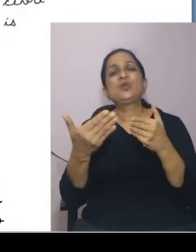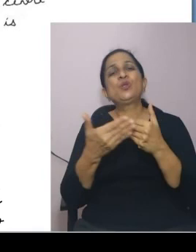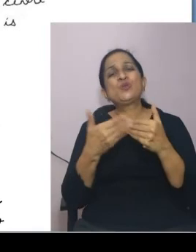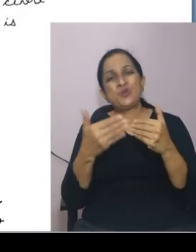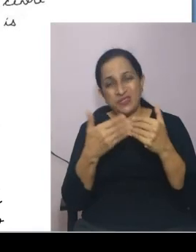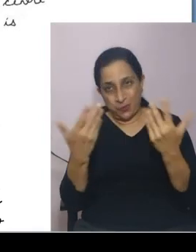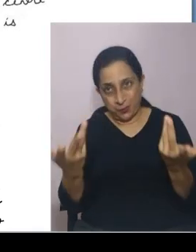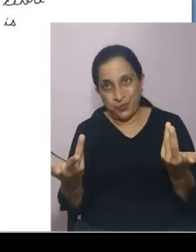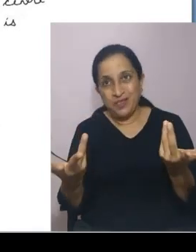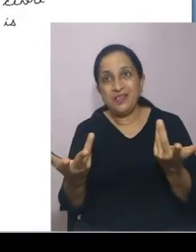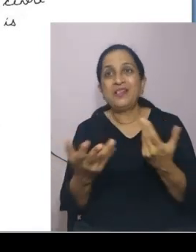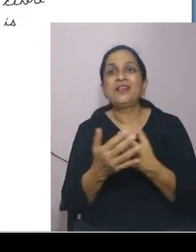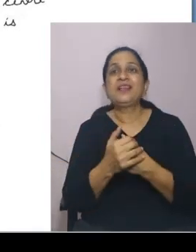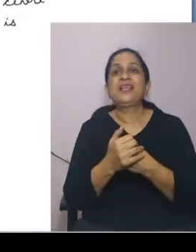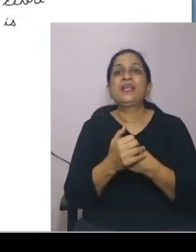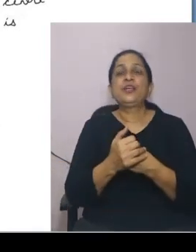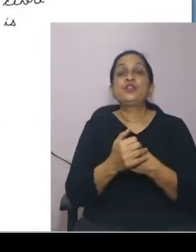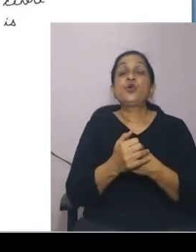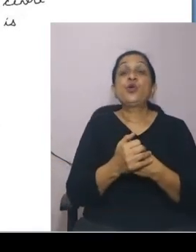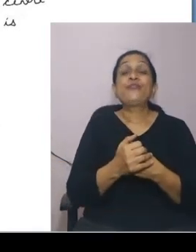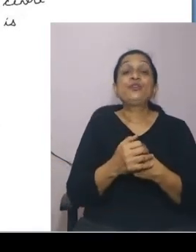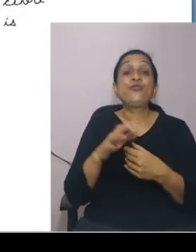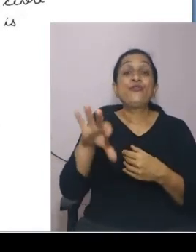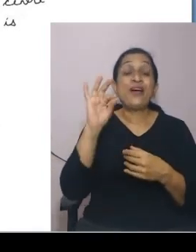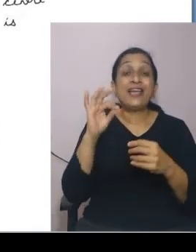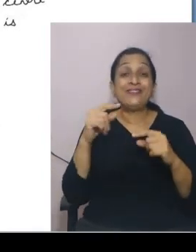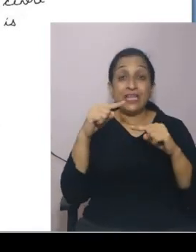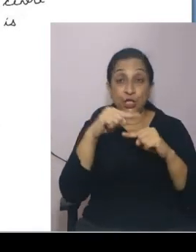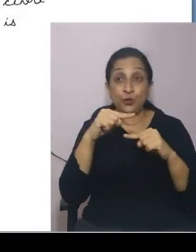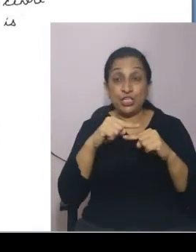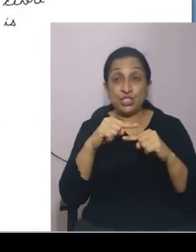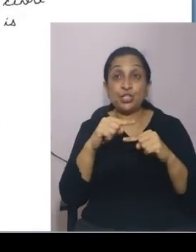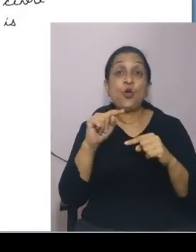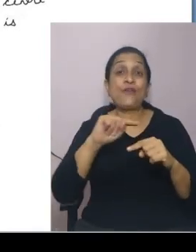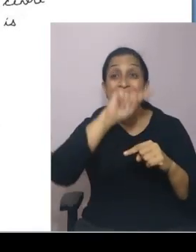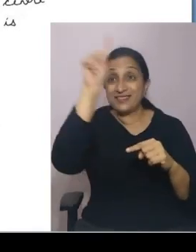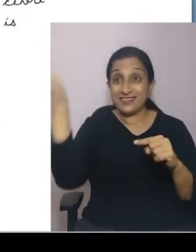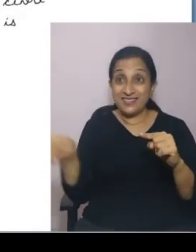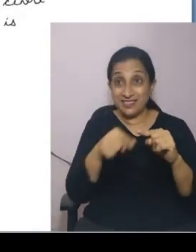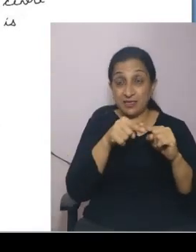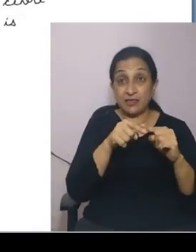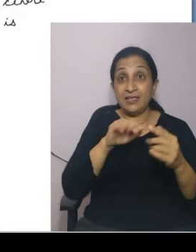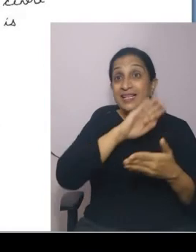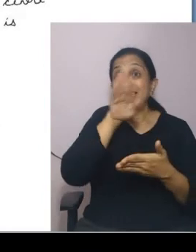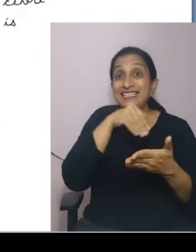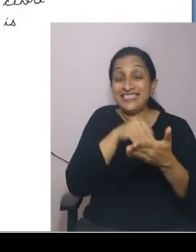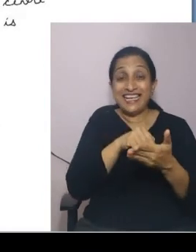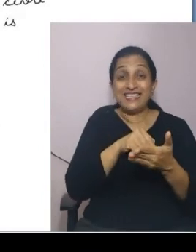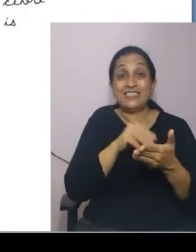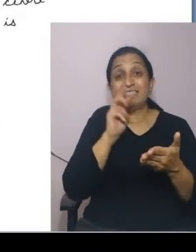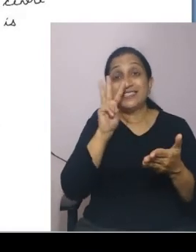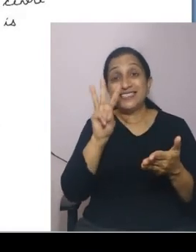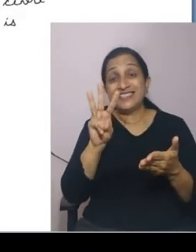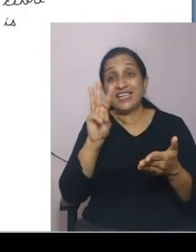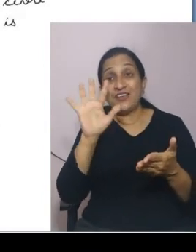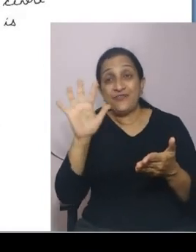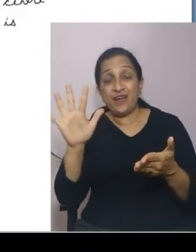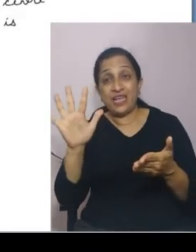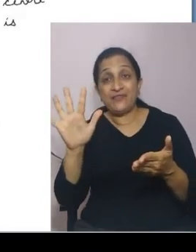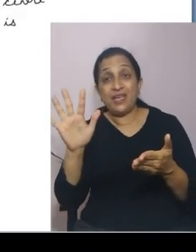Problem number 18. One equation of circle having center 3, 5 and radius 2